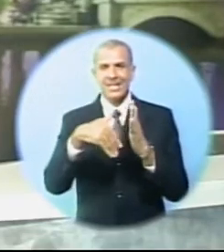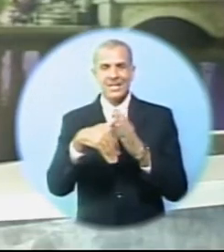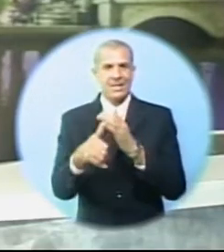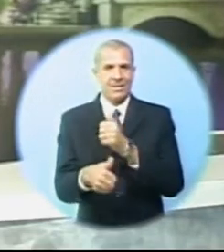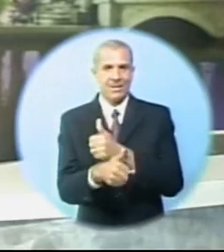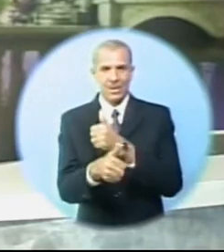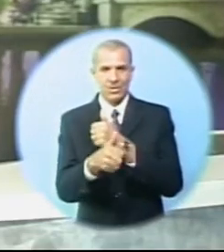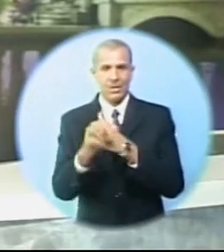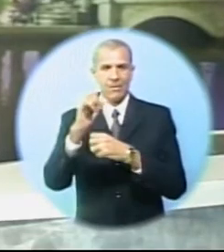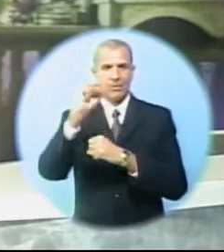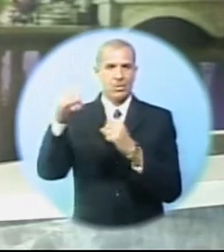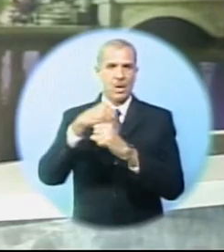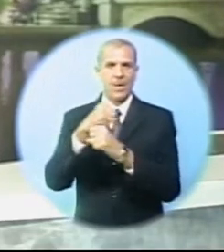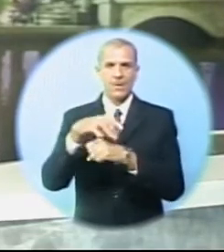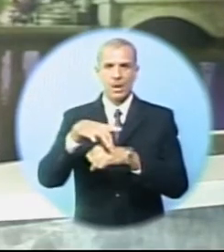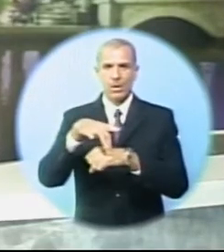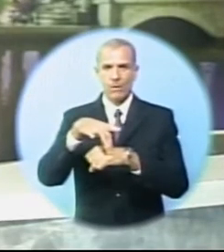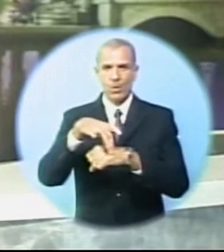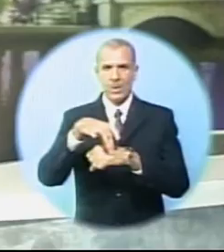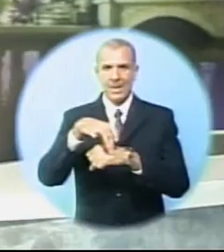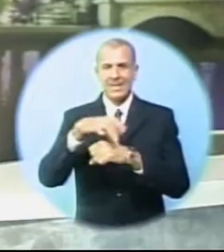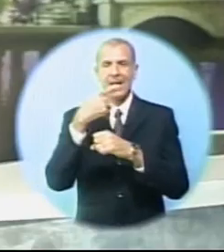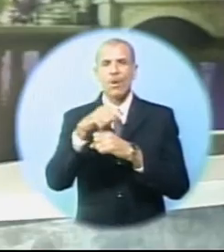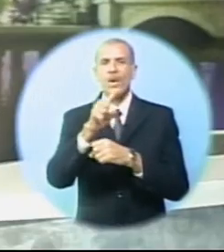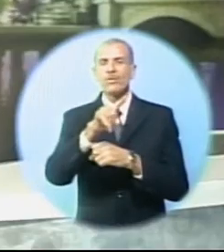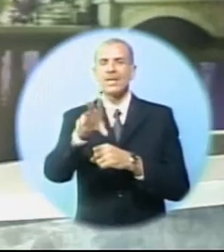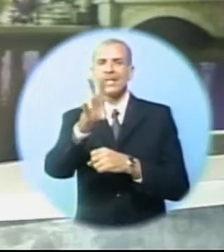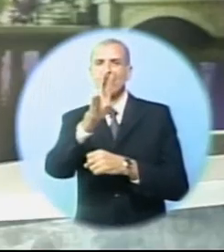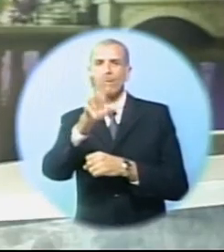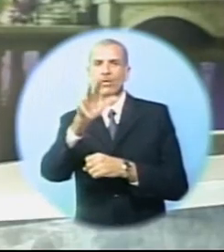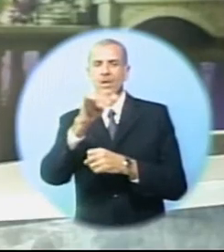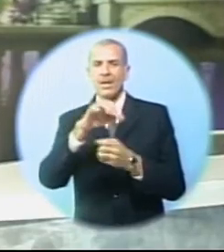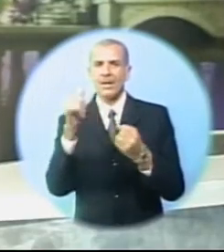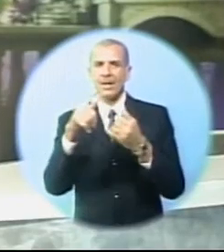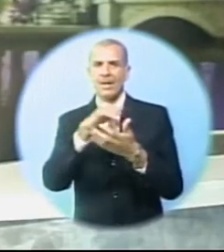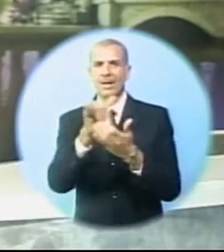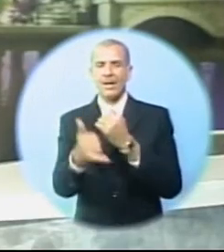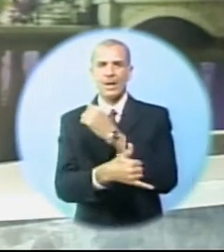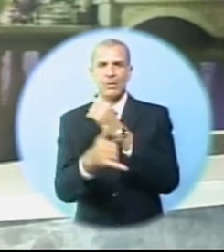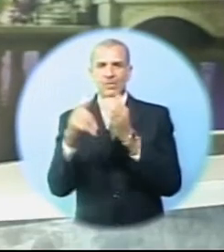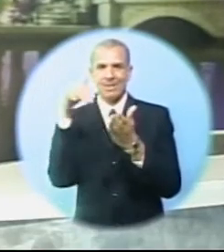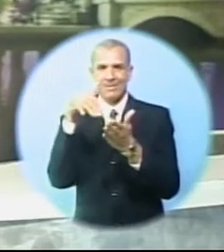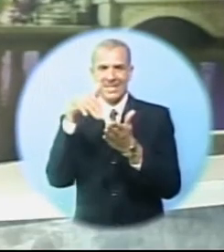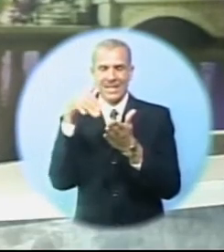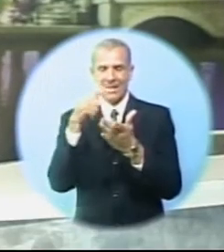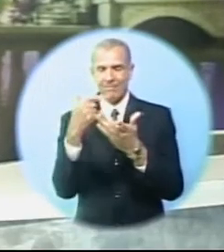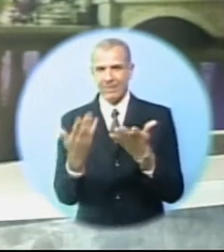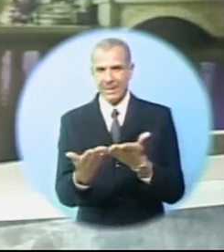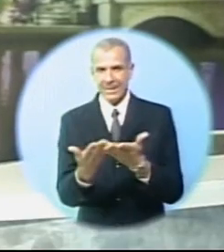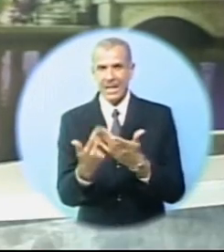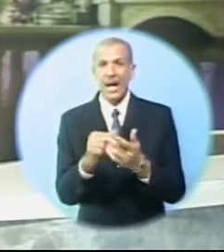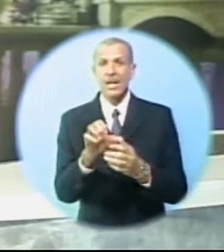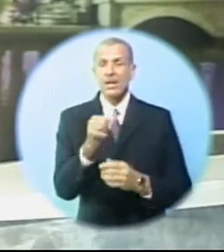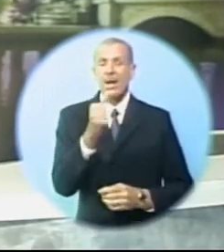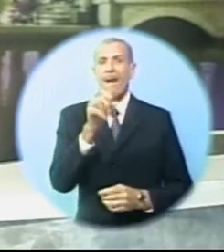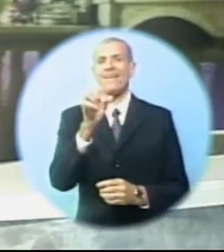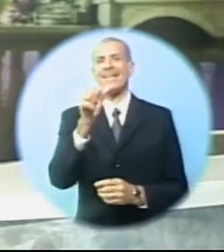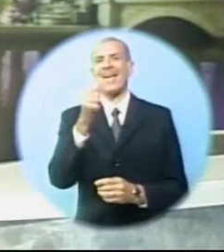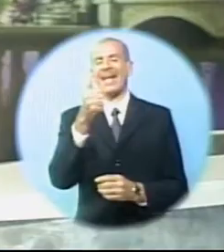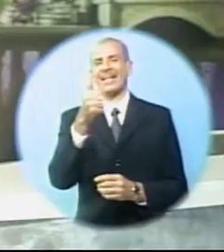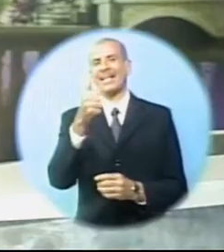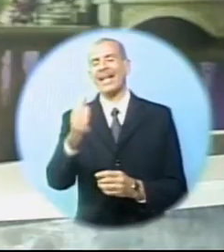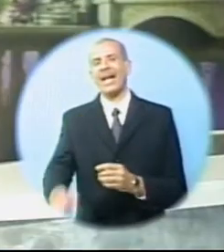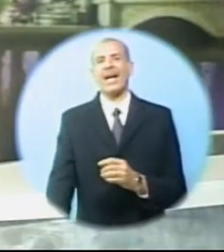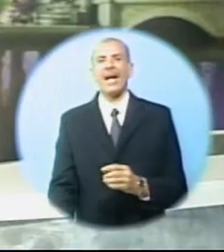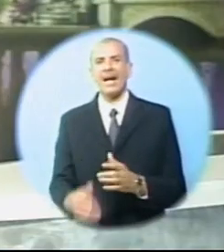from storms and earthquakes. 173 countries were studied for the risk assessment. The top 10 least safe